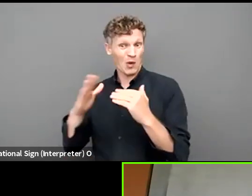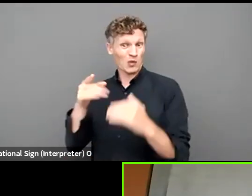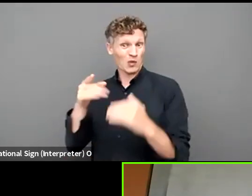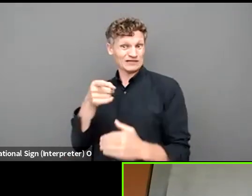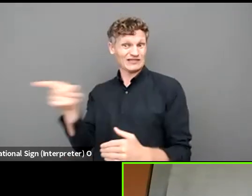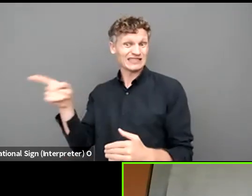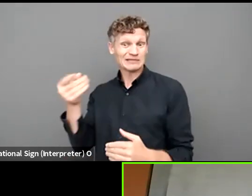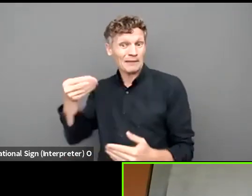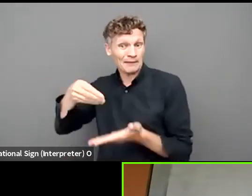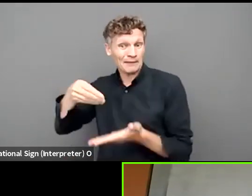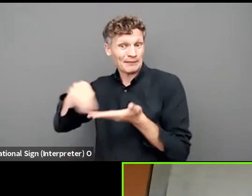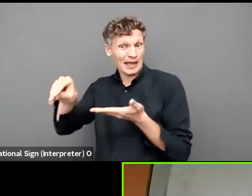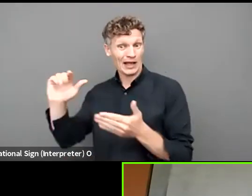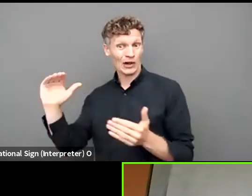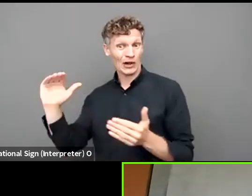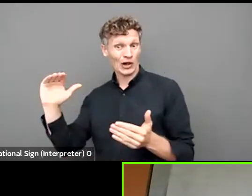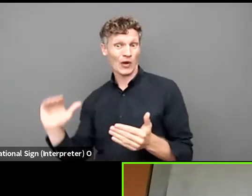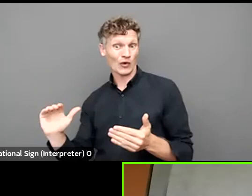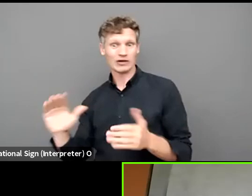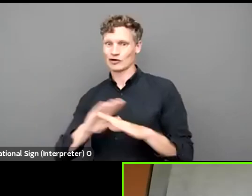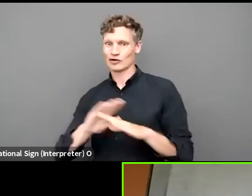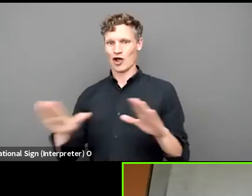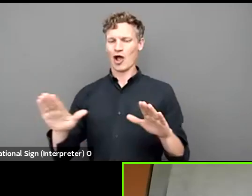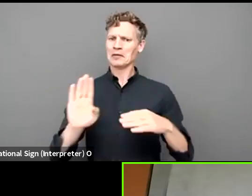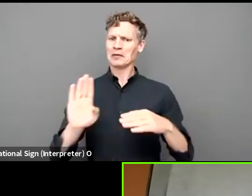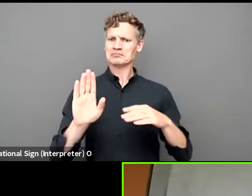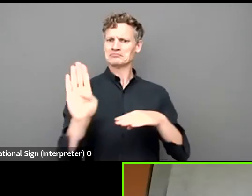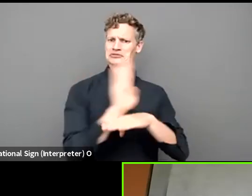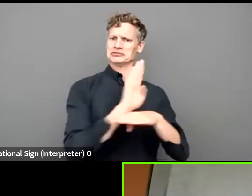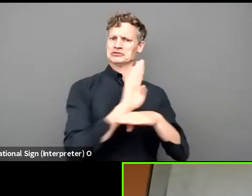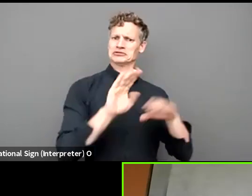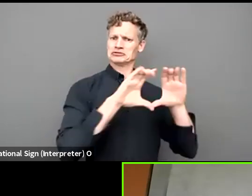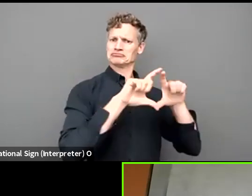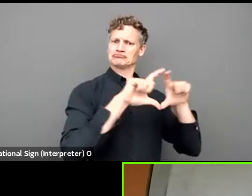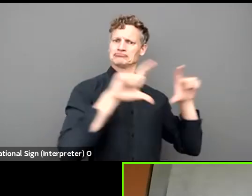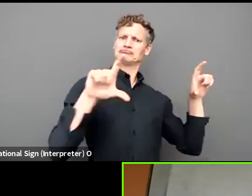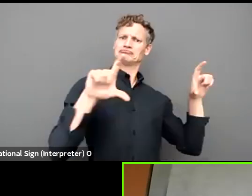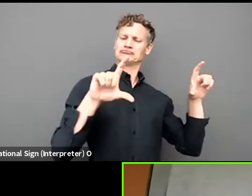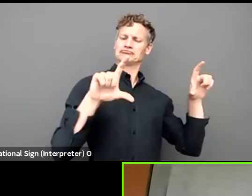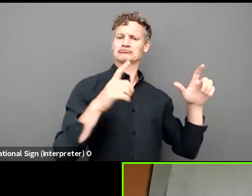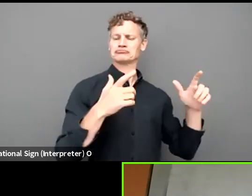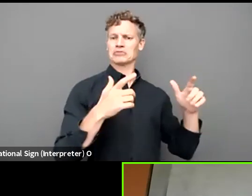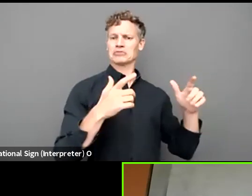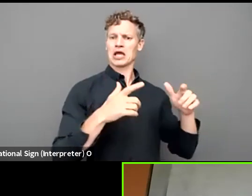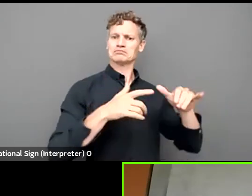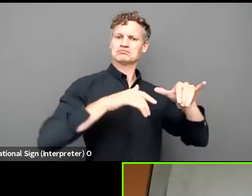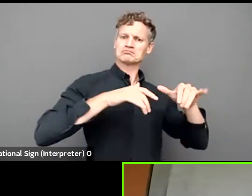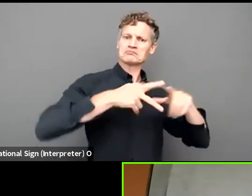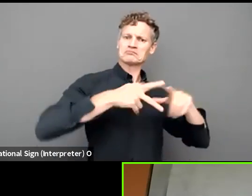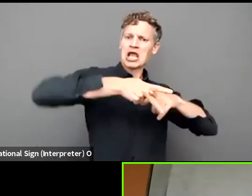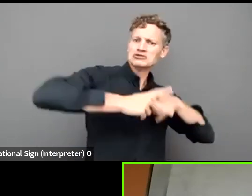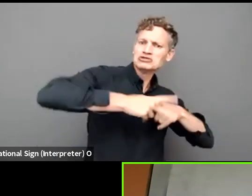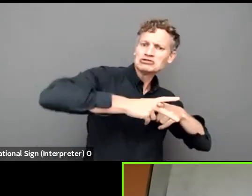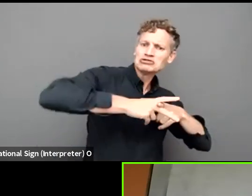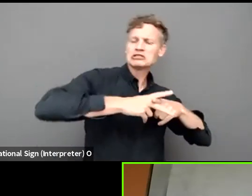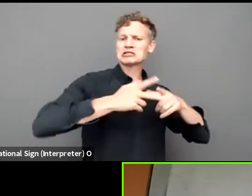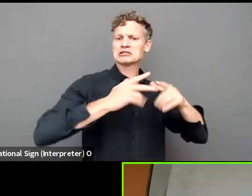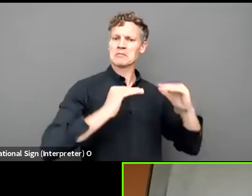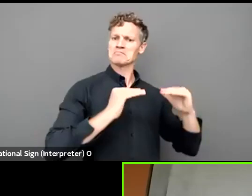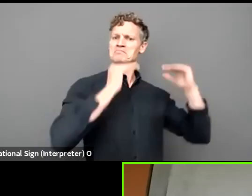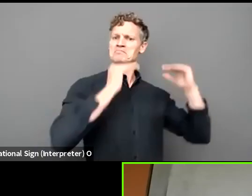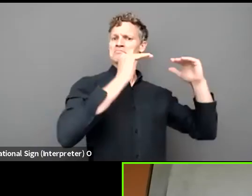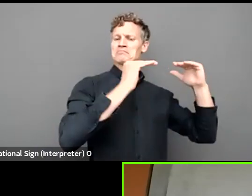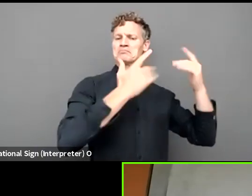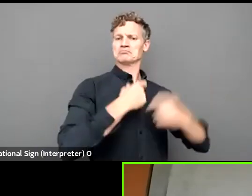into business and engineering and higher paying roles. And it is, of course, a fact that quite a few women they